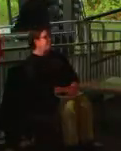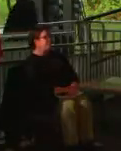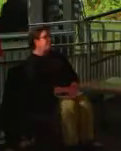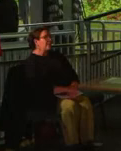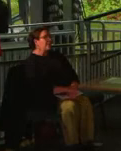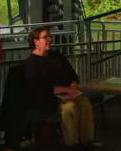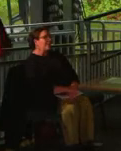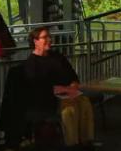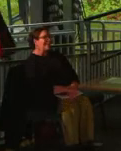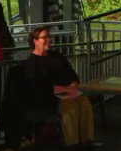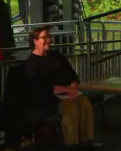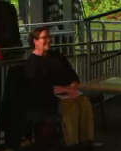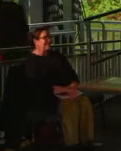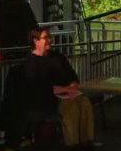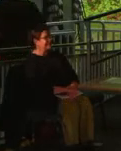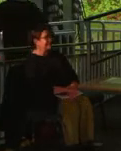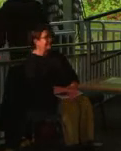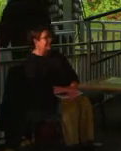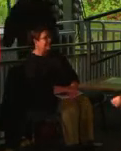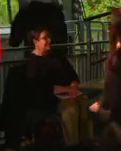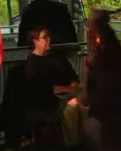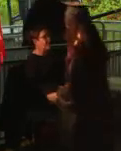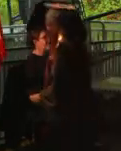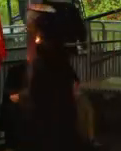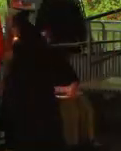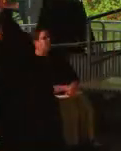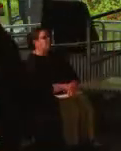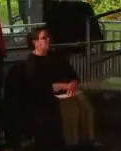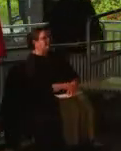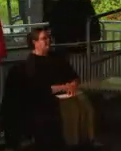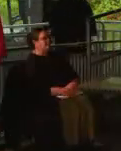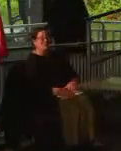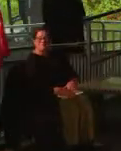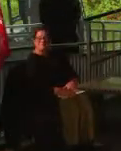Adriana Sofia Oliveira, cum laude.